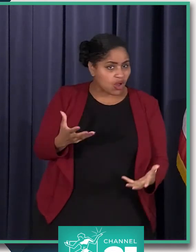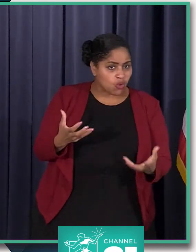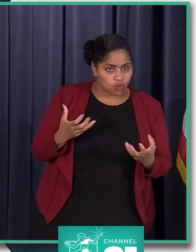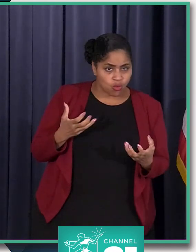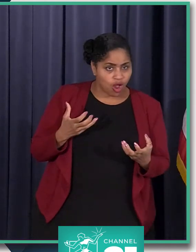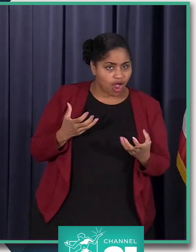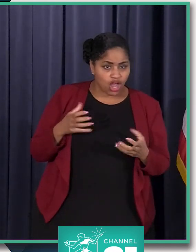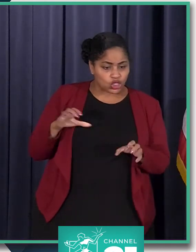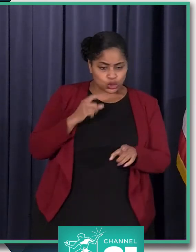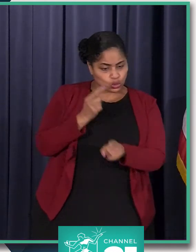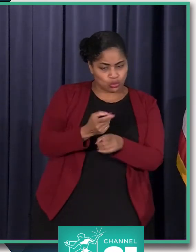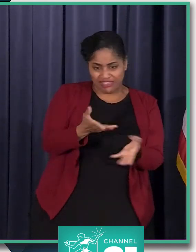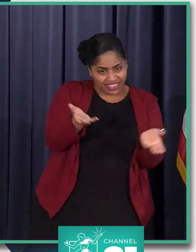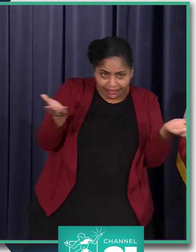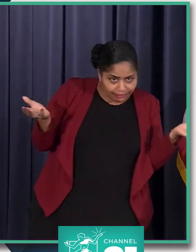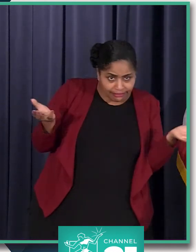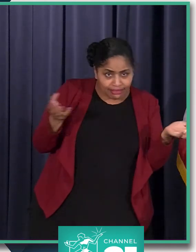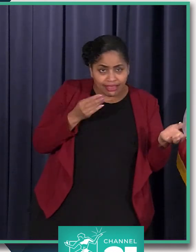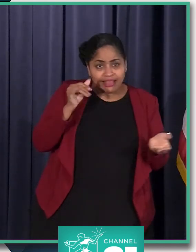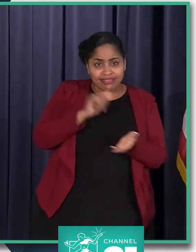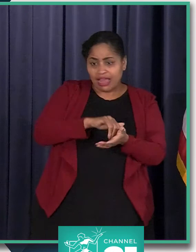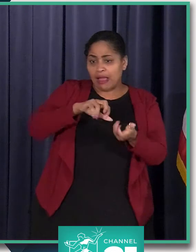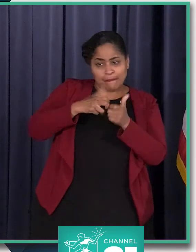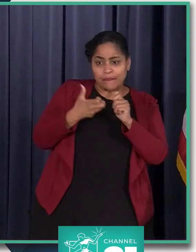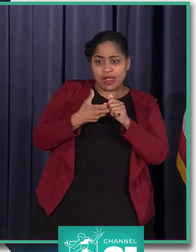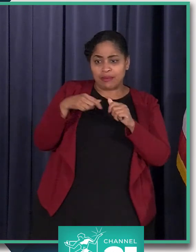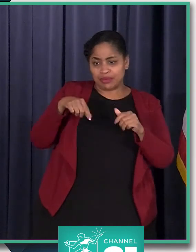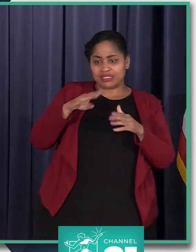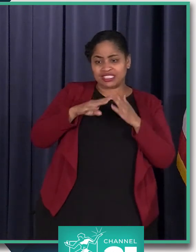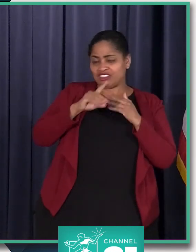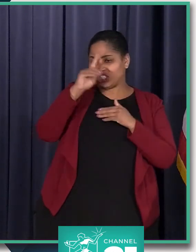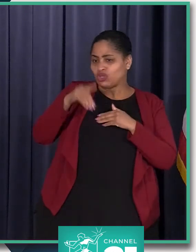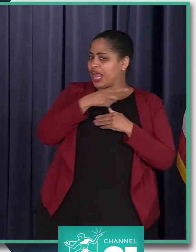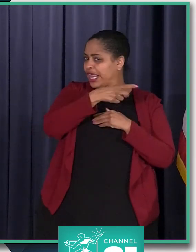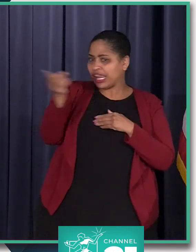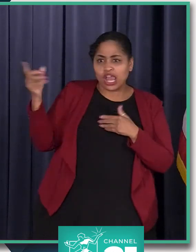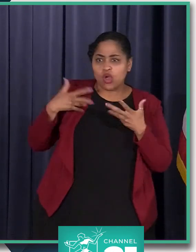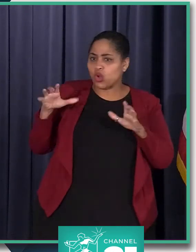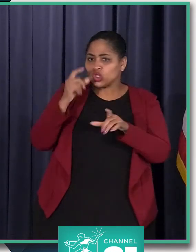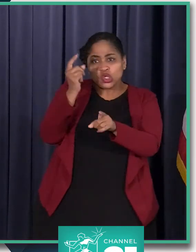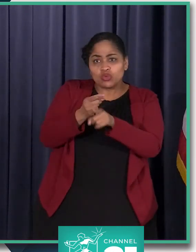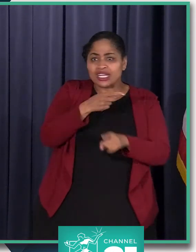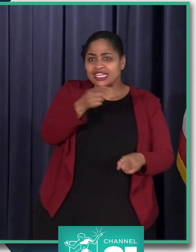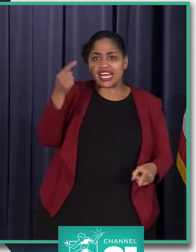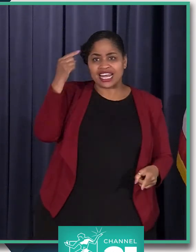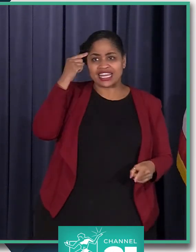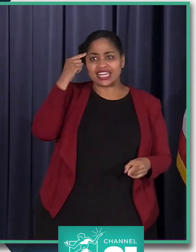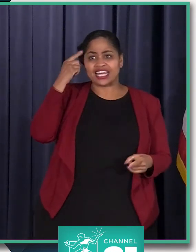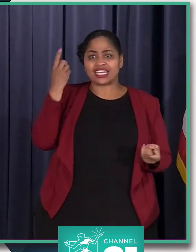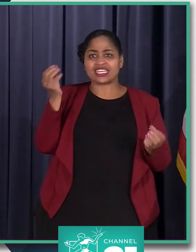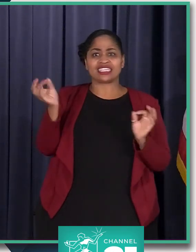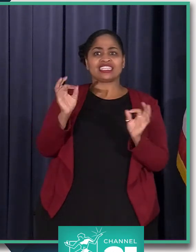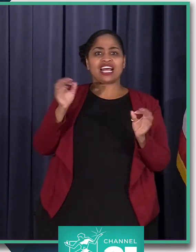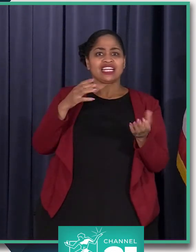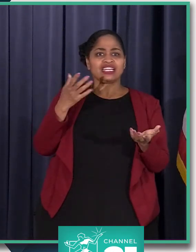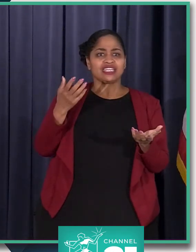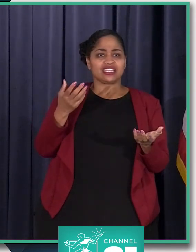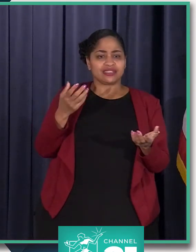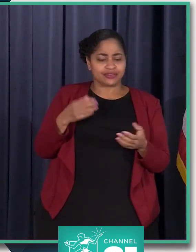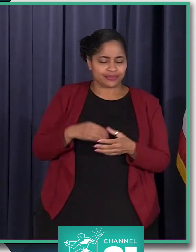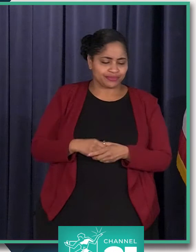to do right. And that's the problem in the city of Detroit. They don't want to do right. They think it's nothing. They can do whatever.